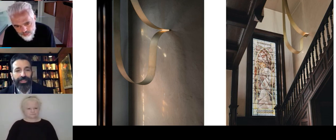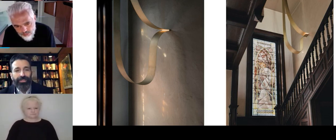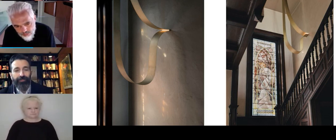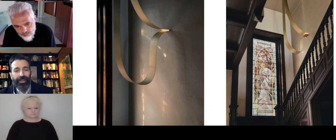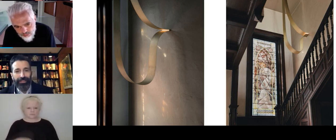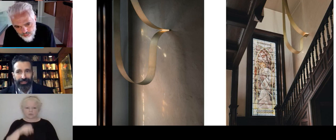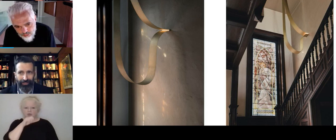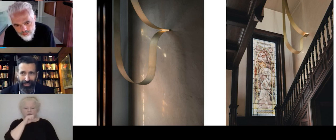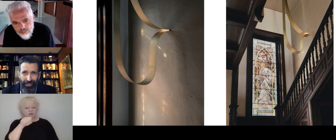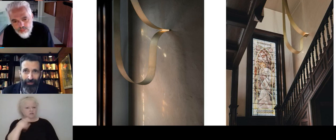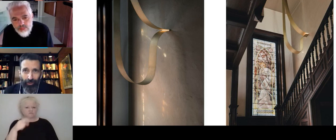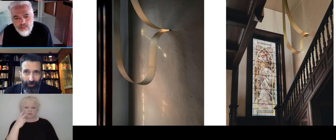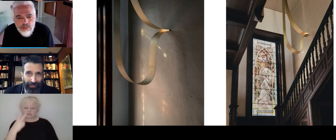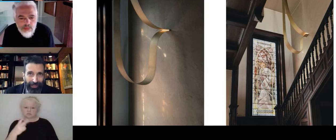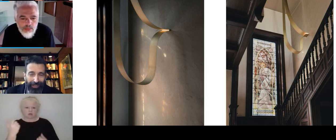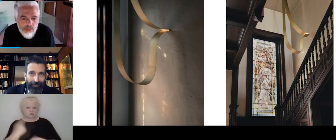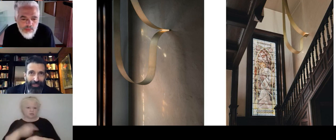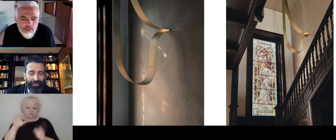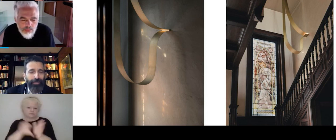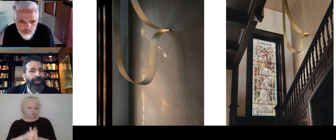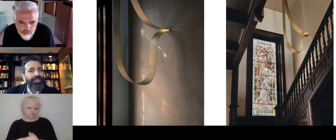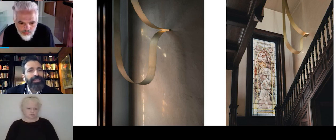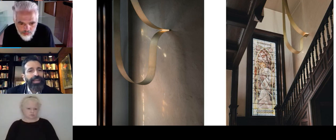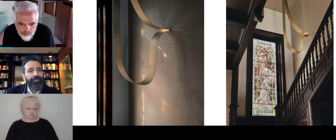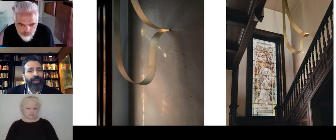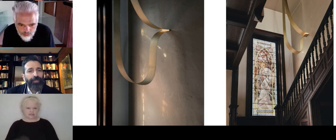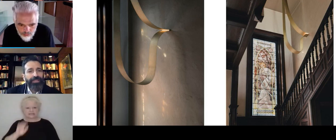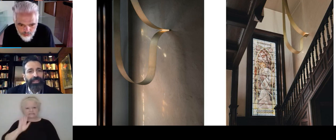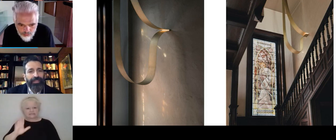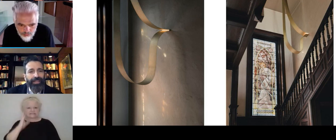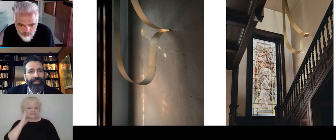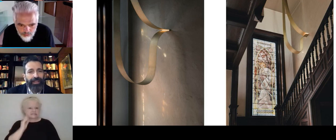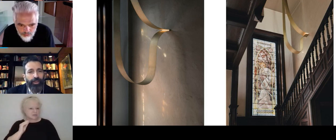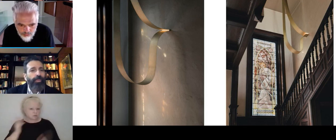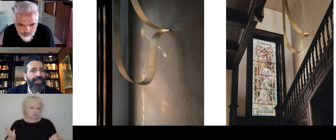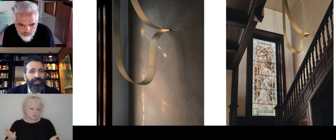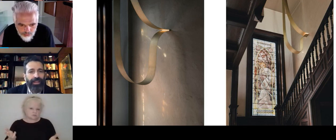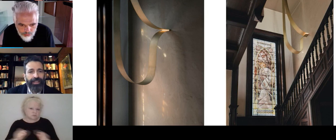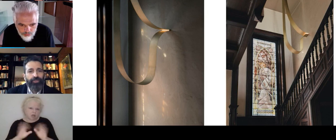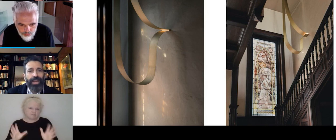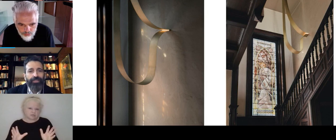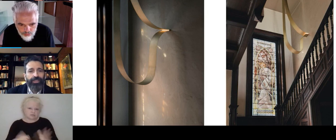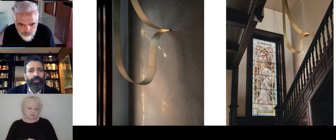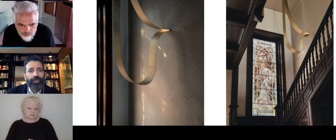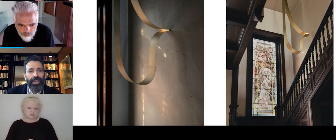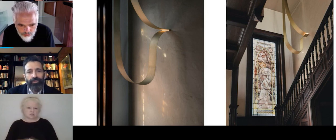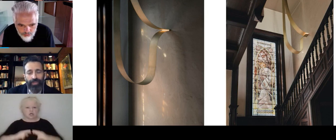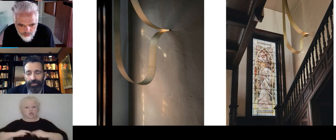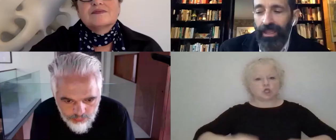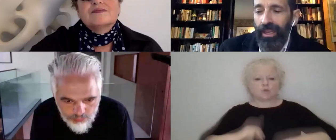was showing is the fact that it's all about experience and basically that human interaction and